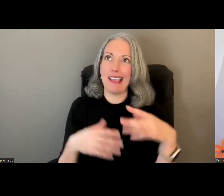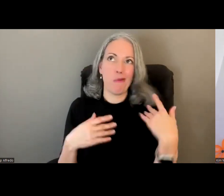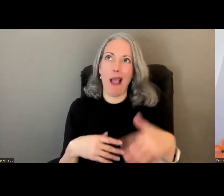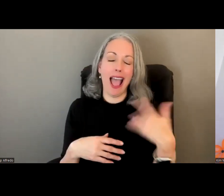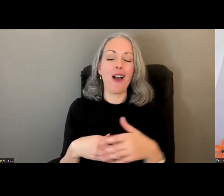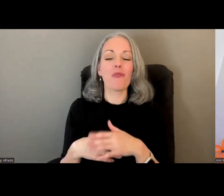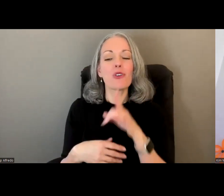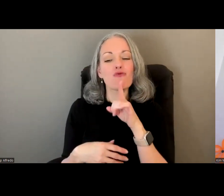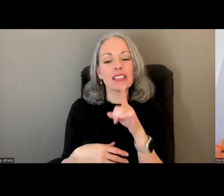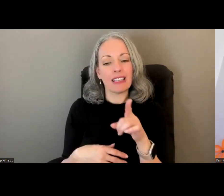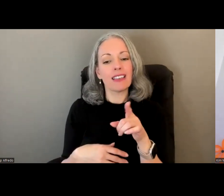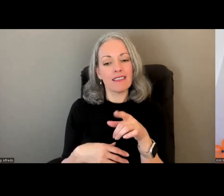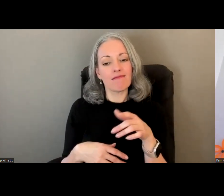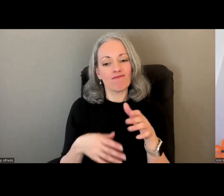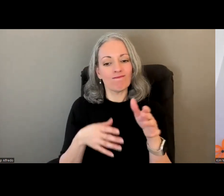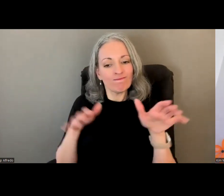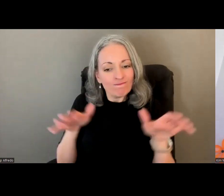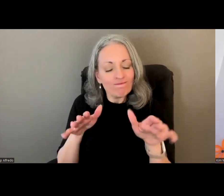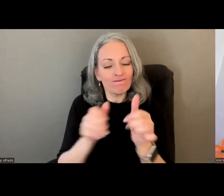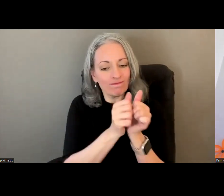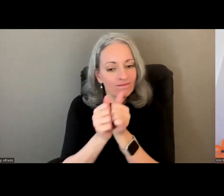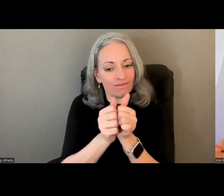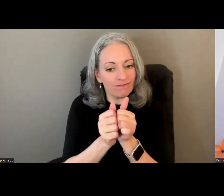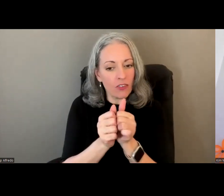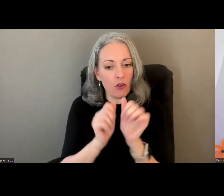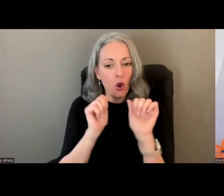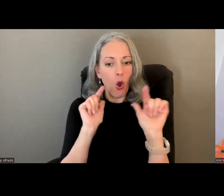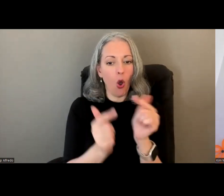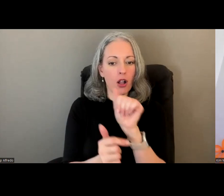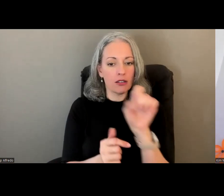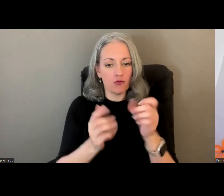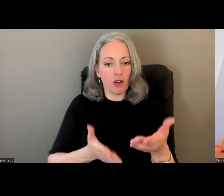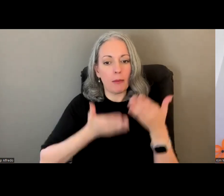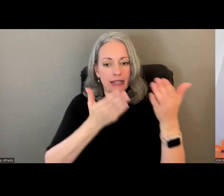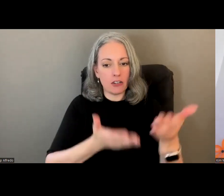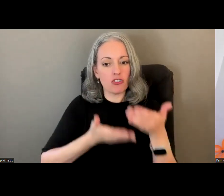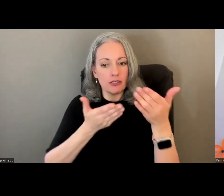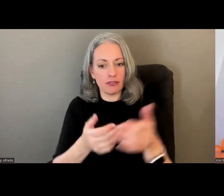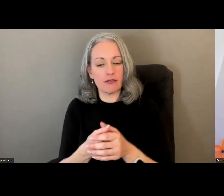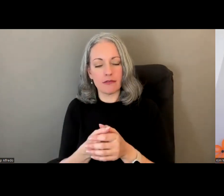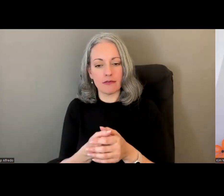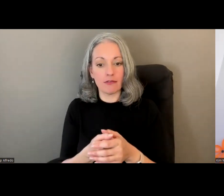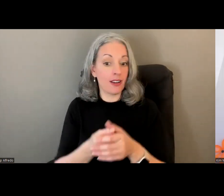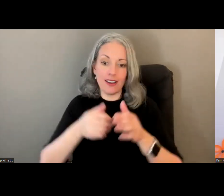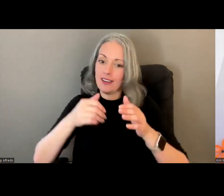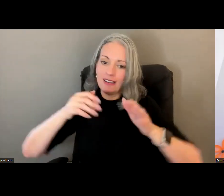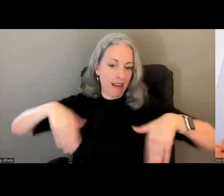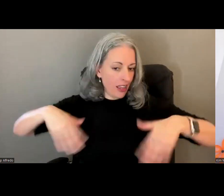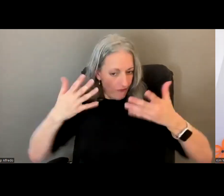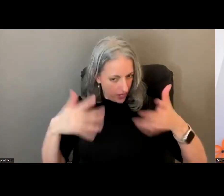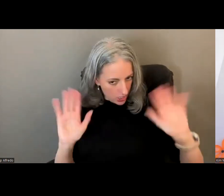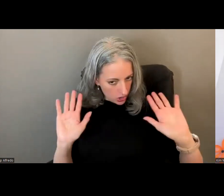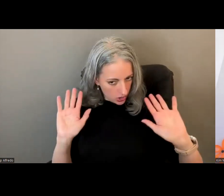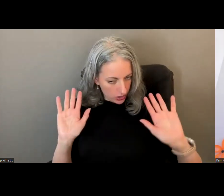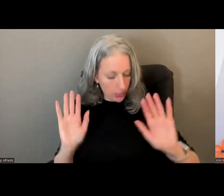We really have taken action together on all of the Alzheimer's Task Force recommendations. We are not done, but we said